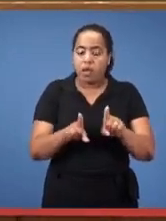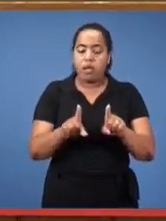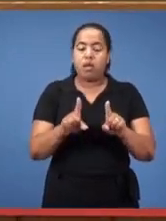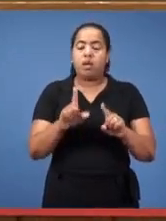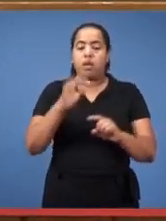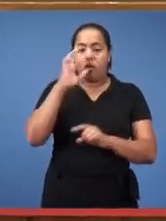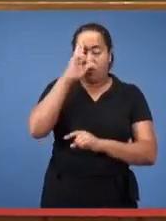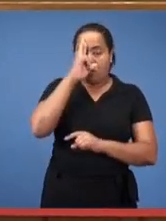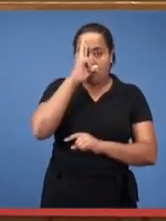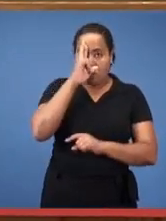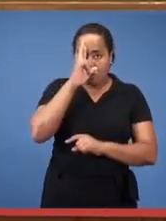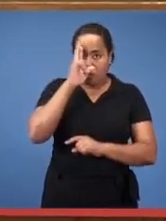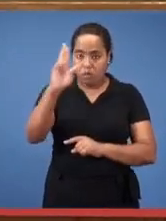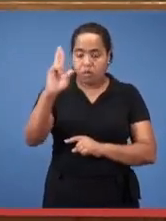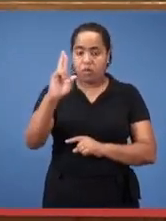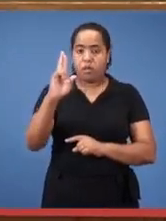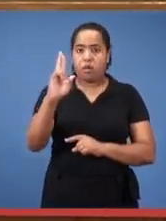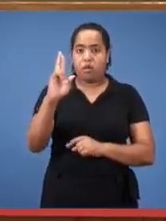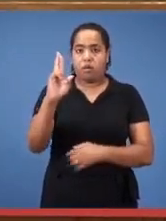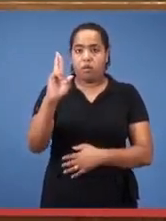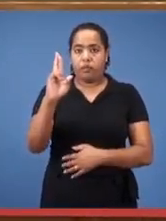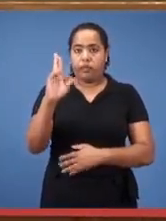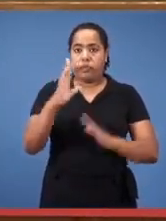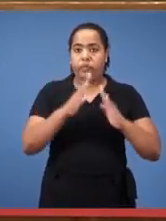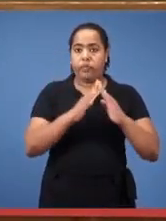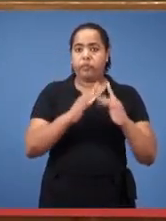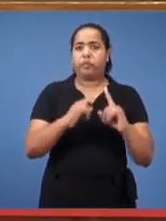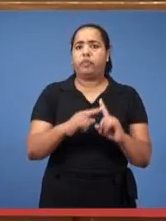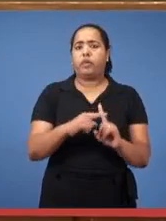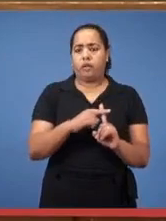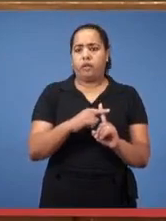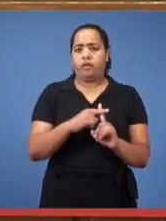Lord of the church,